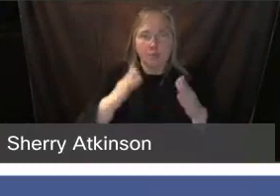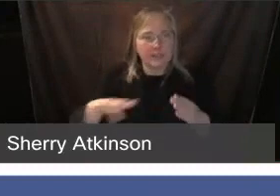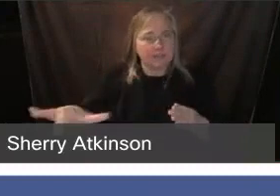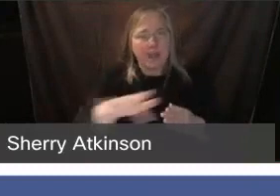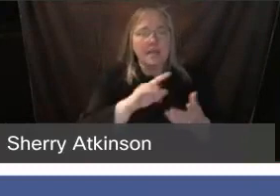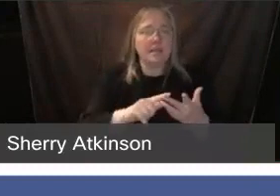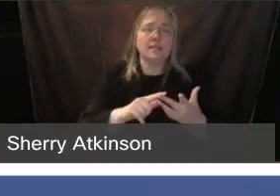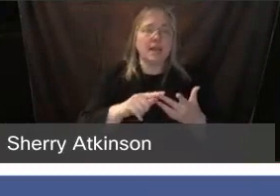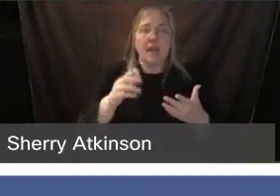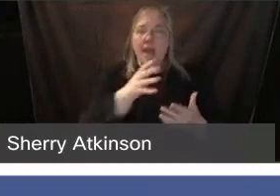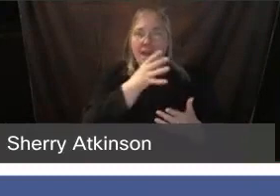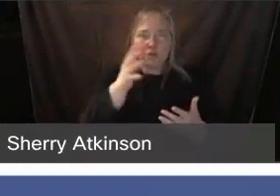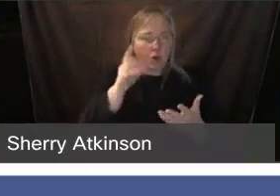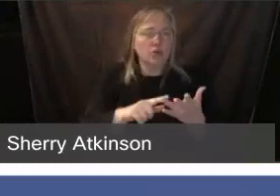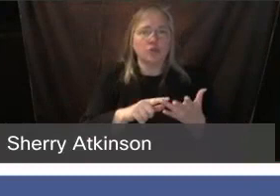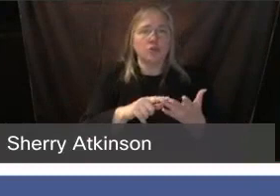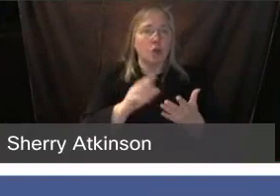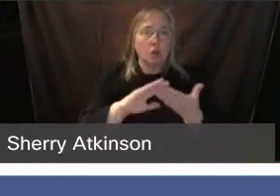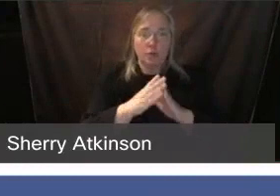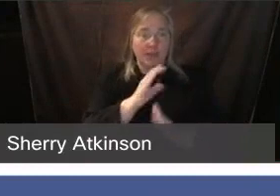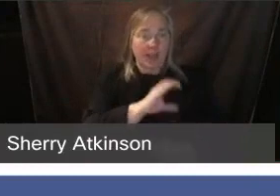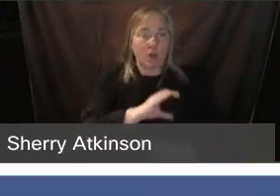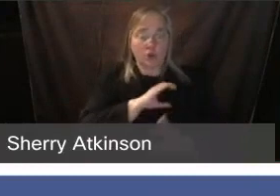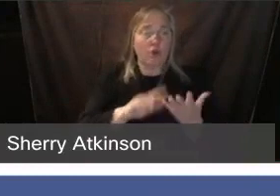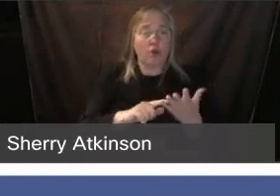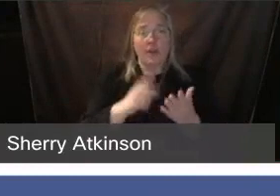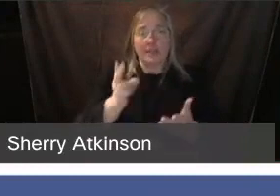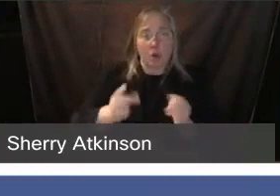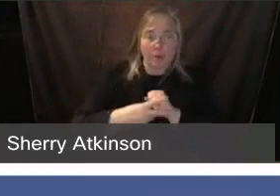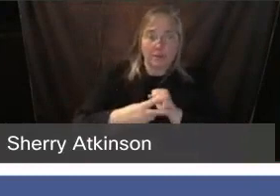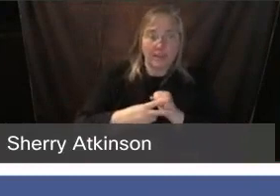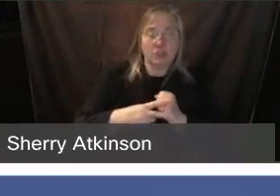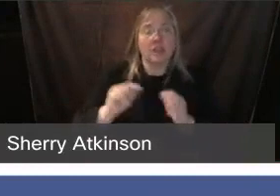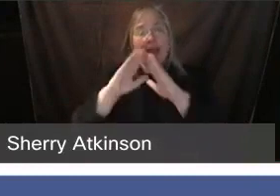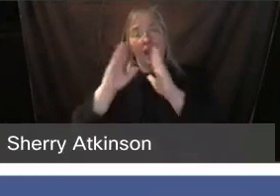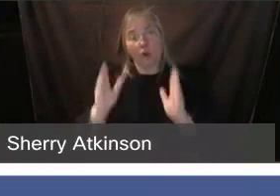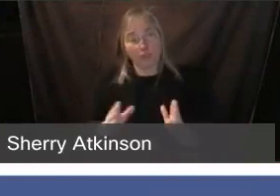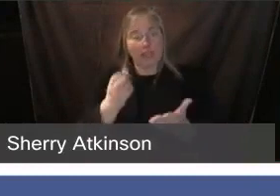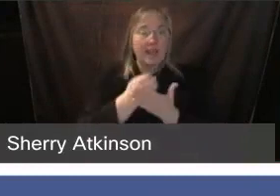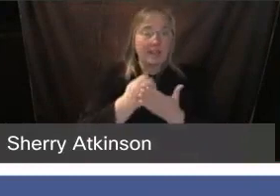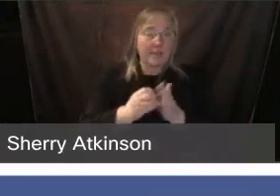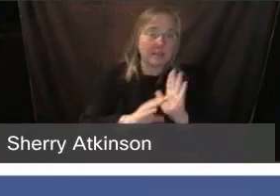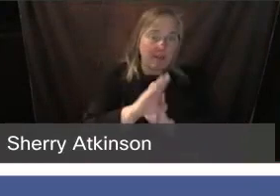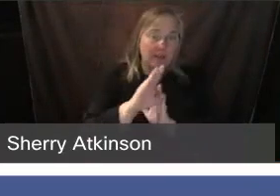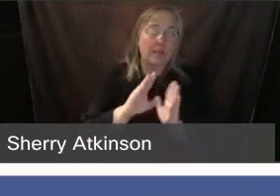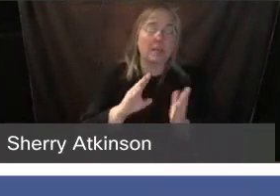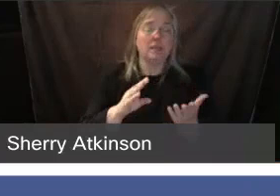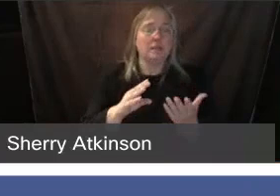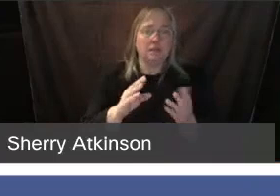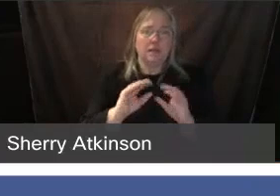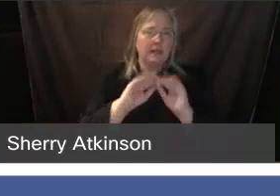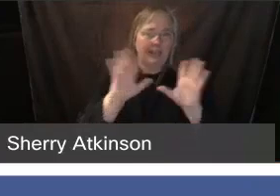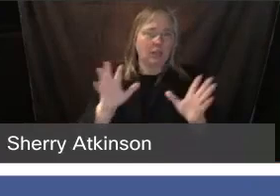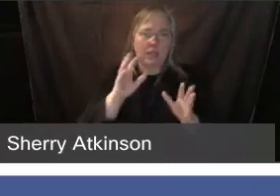agriculture, community character, historic preservation, housing, economic development. Clearly not an